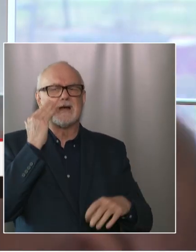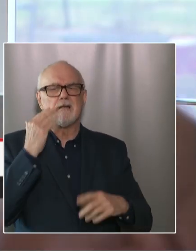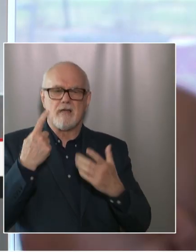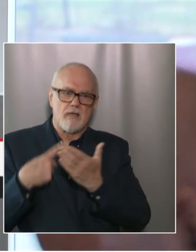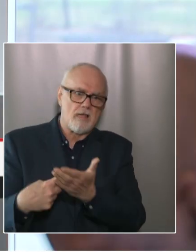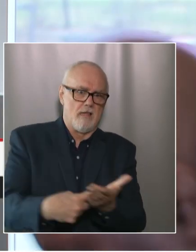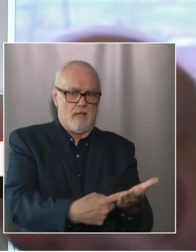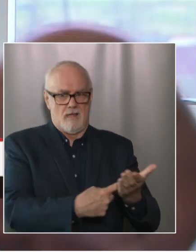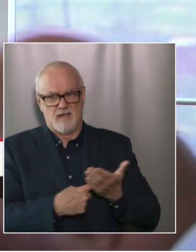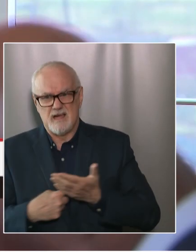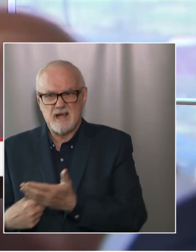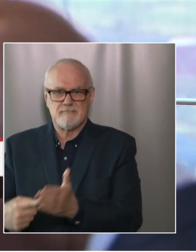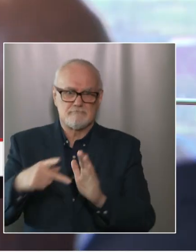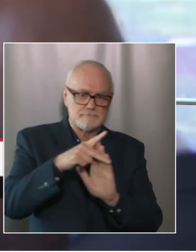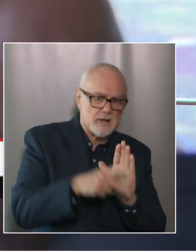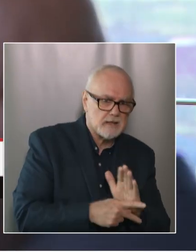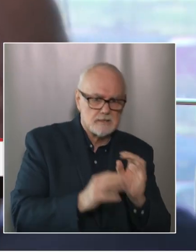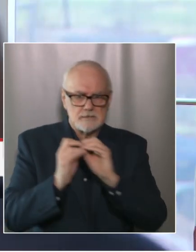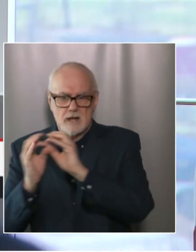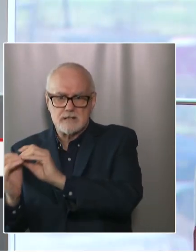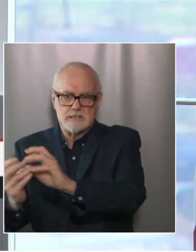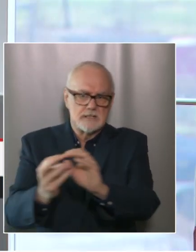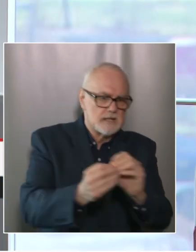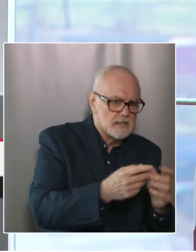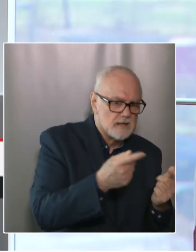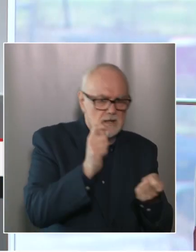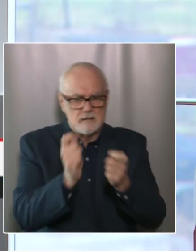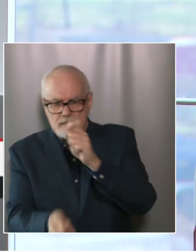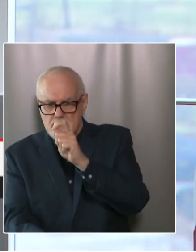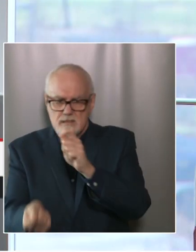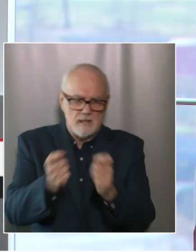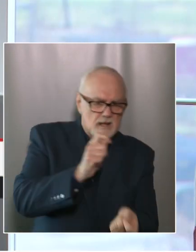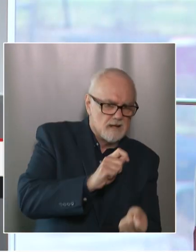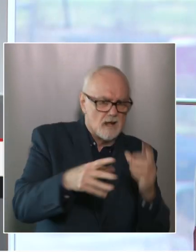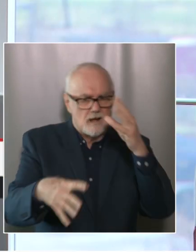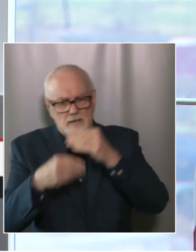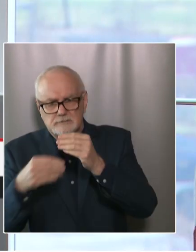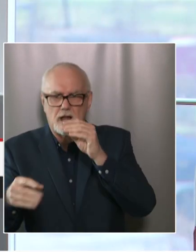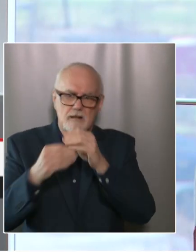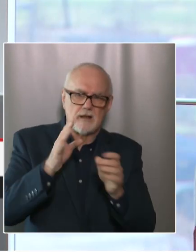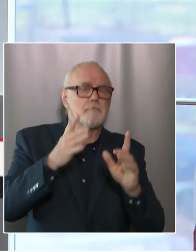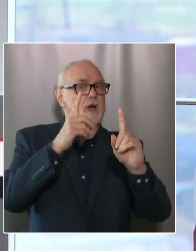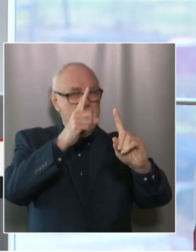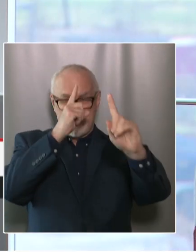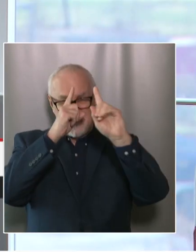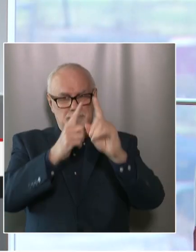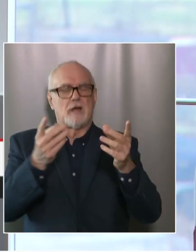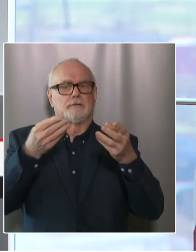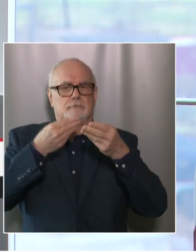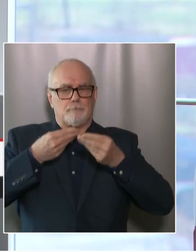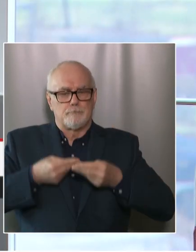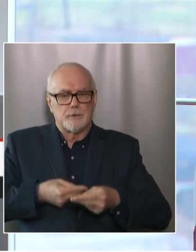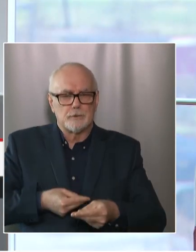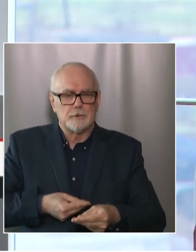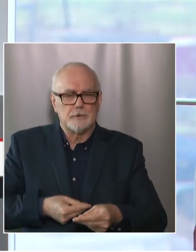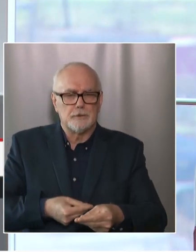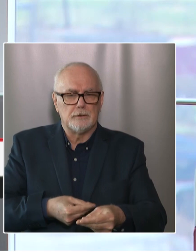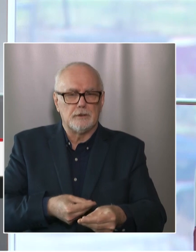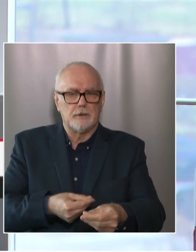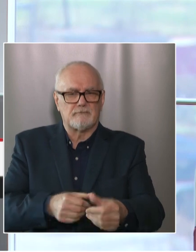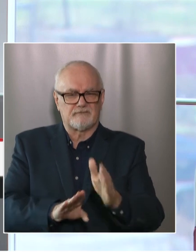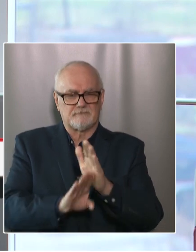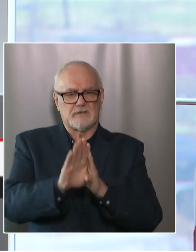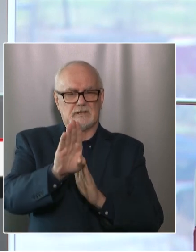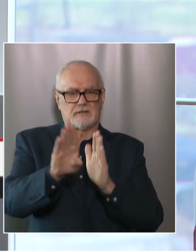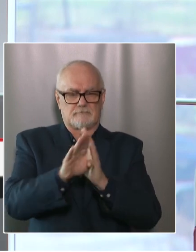job and our commitment to keep making it better. We're repositioning downtown as a place to live, play, work,